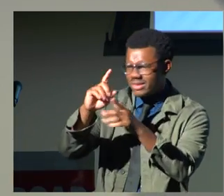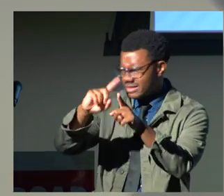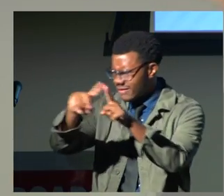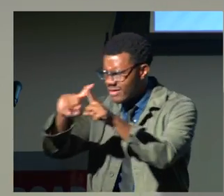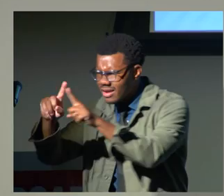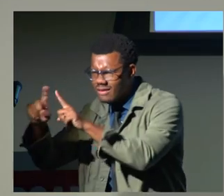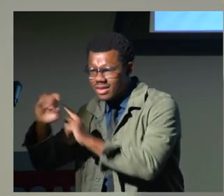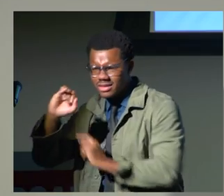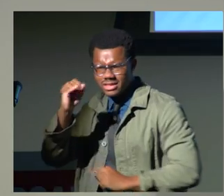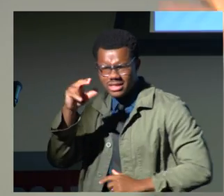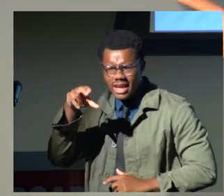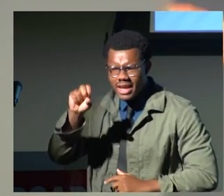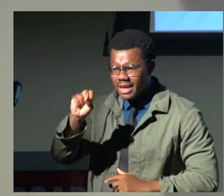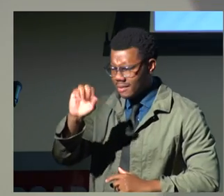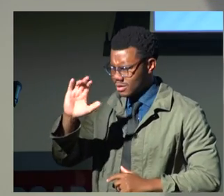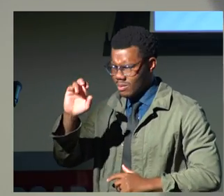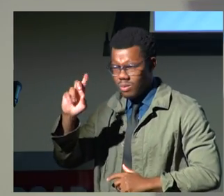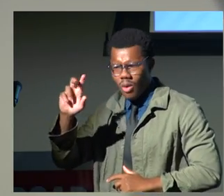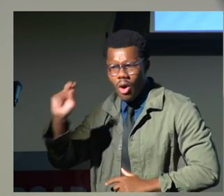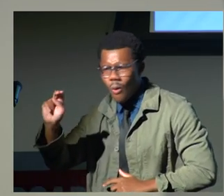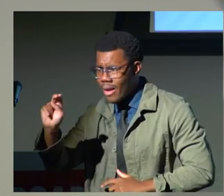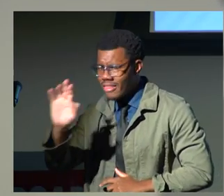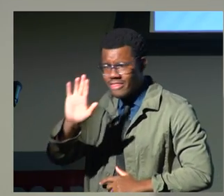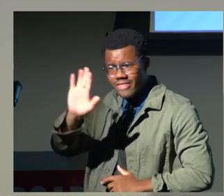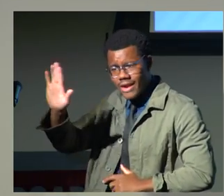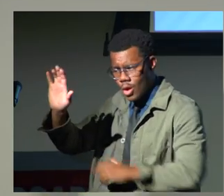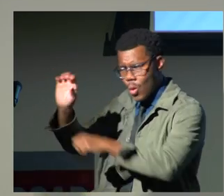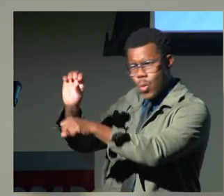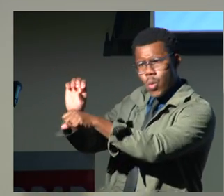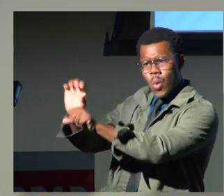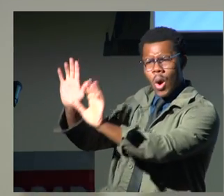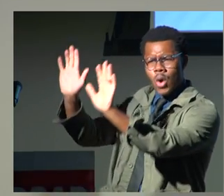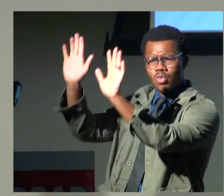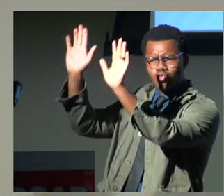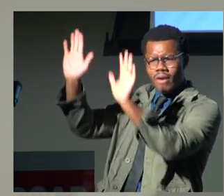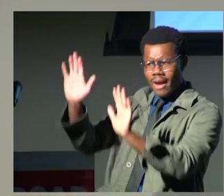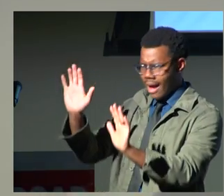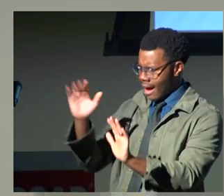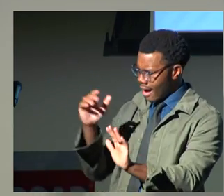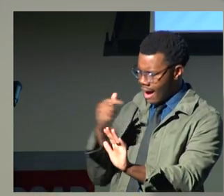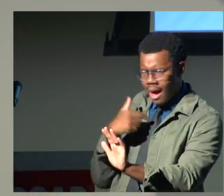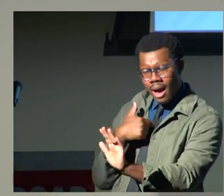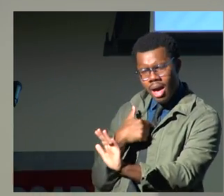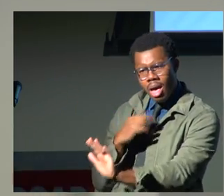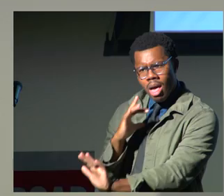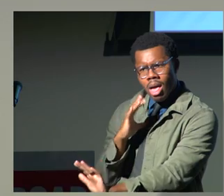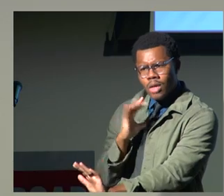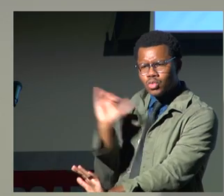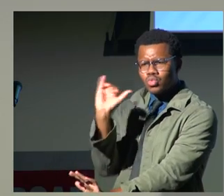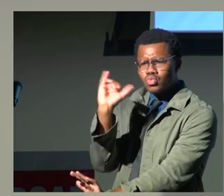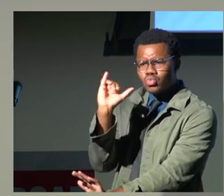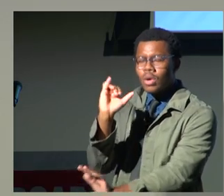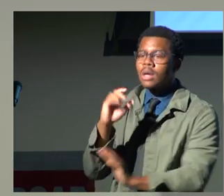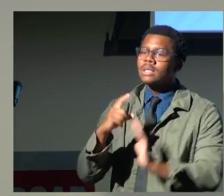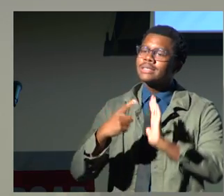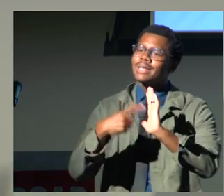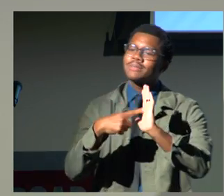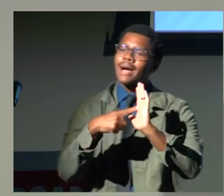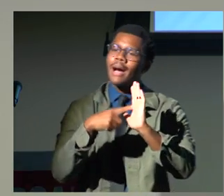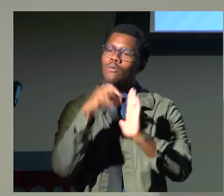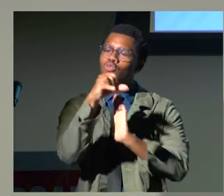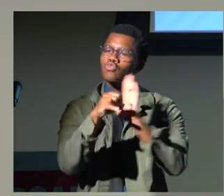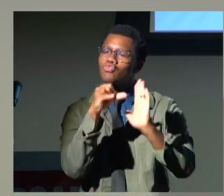I'm informed by all of those great works. I watch clips on YouTube of like